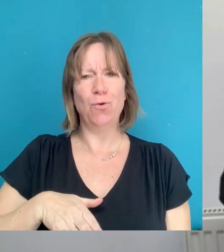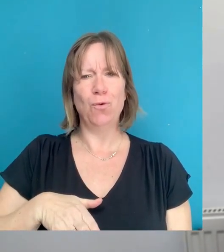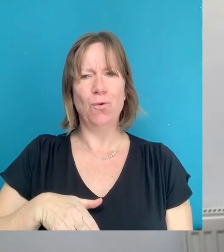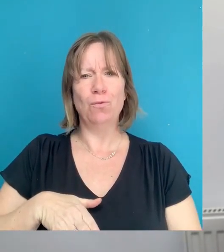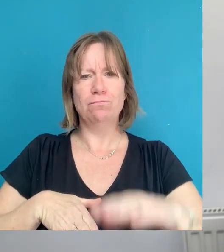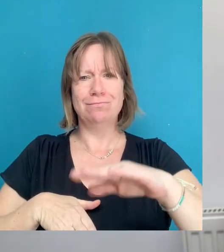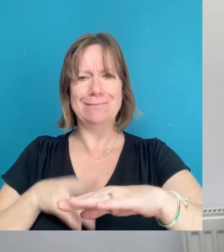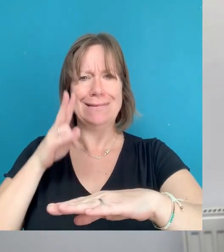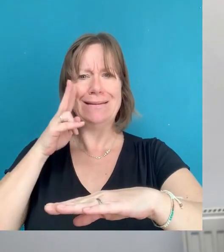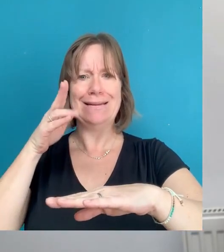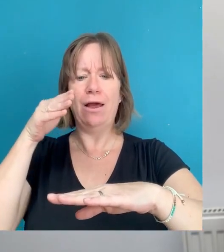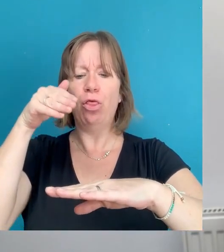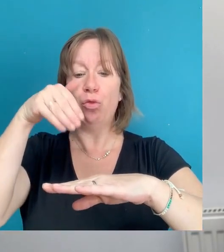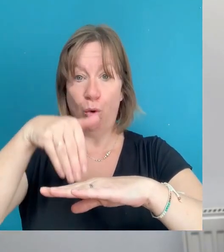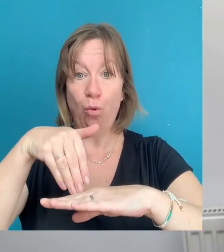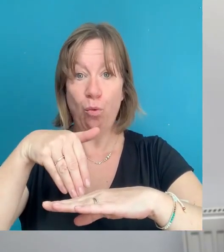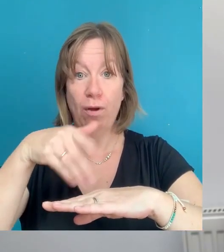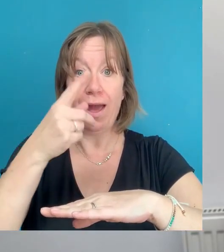through